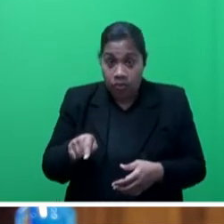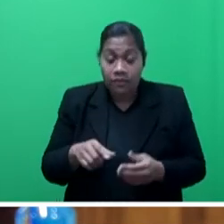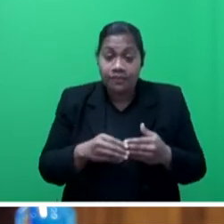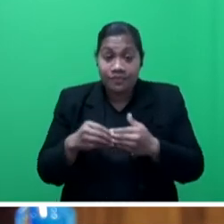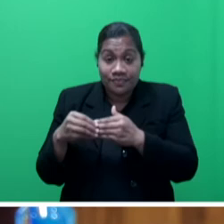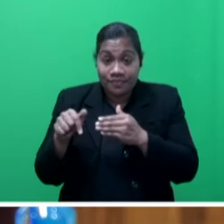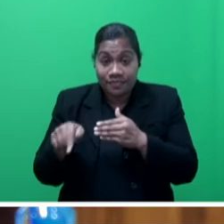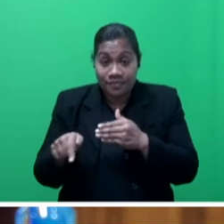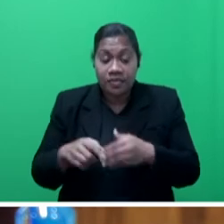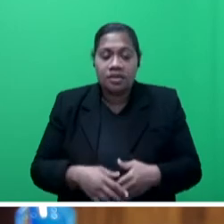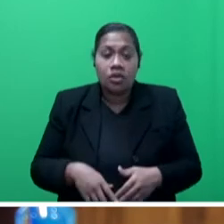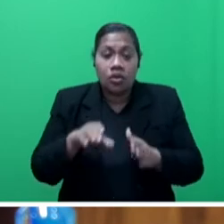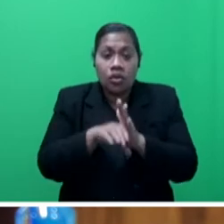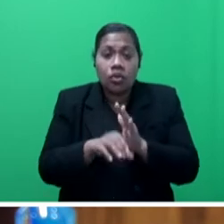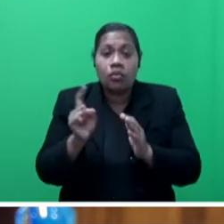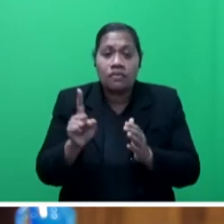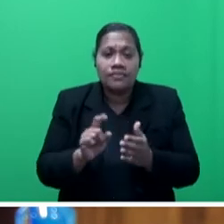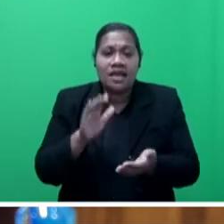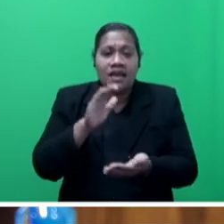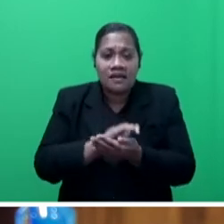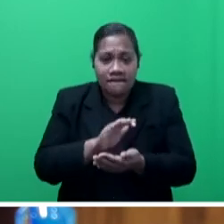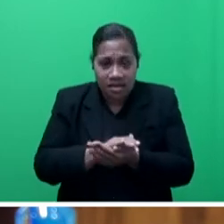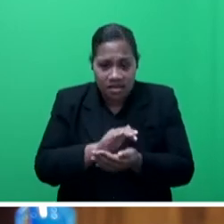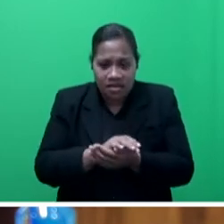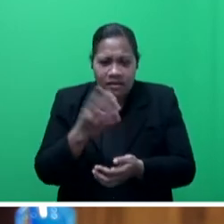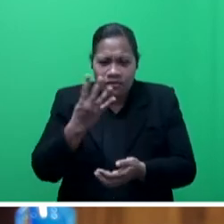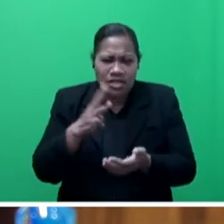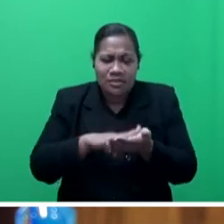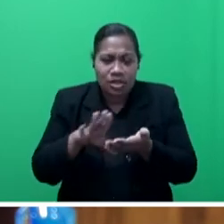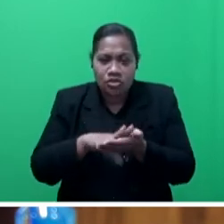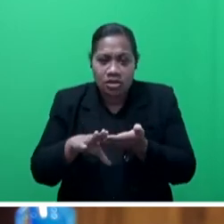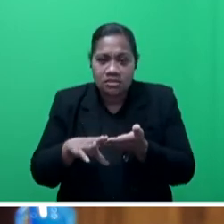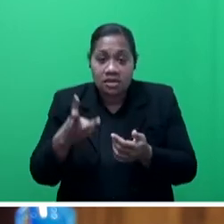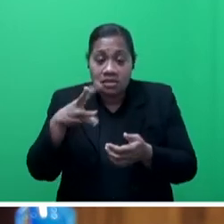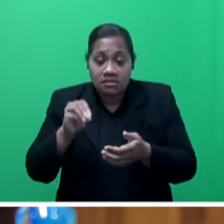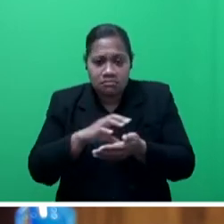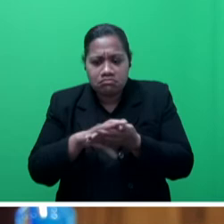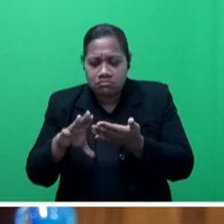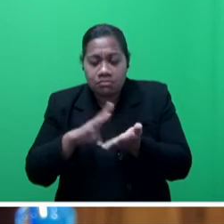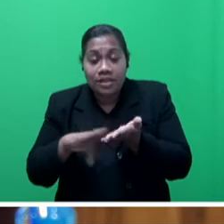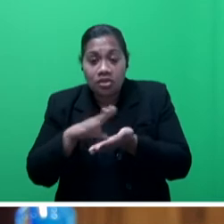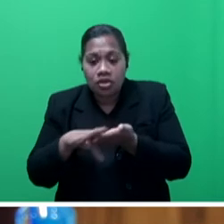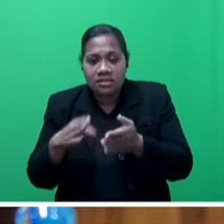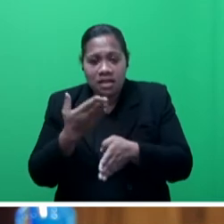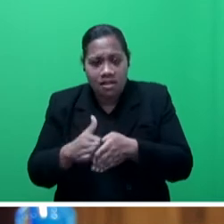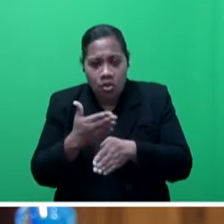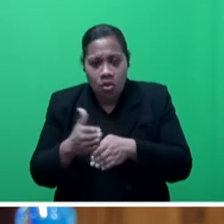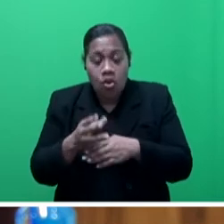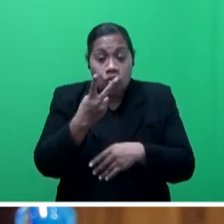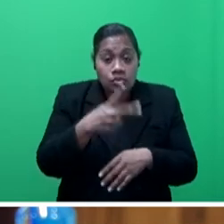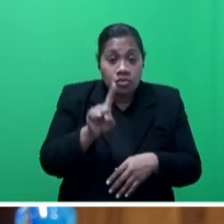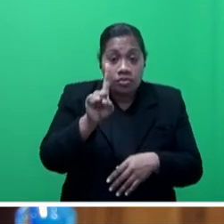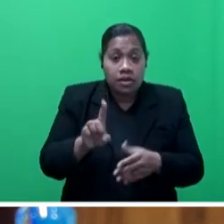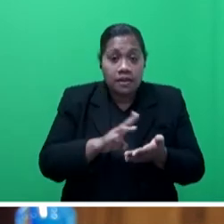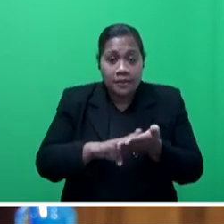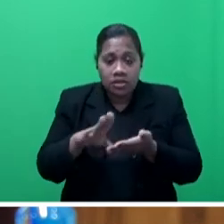charge in export is cava, around $40 million, $30 million dalo, fresh and chilled, $21 million turmeric,